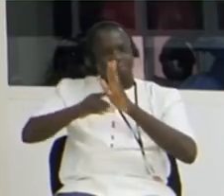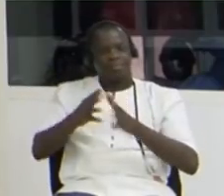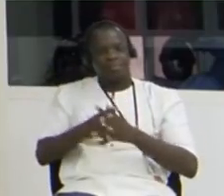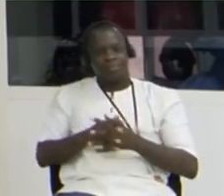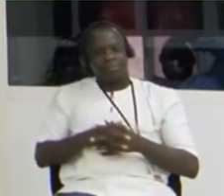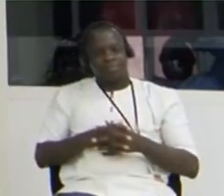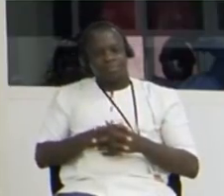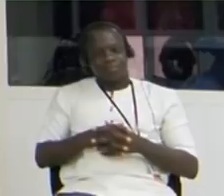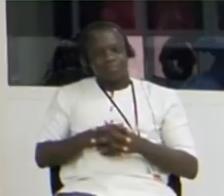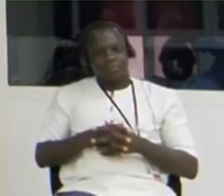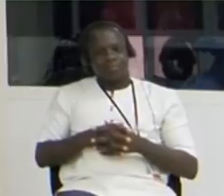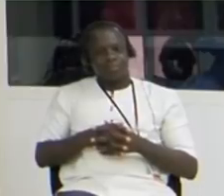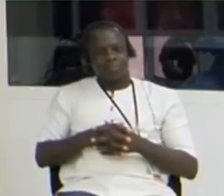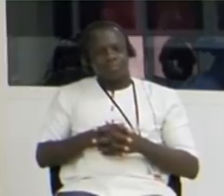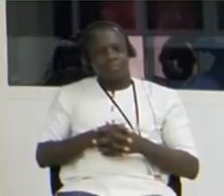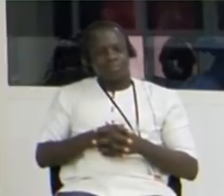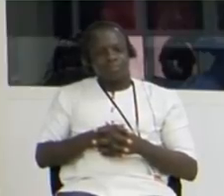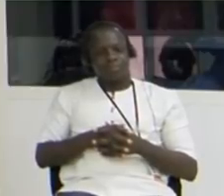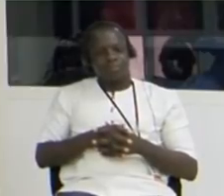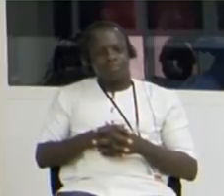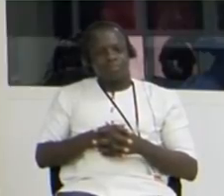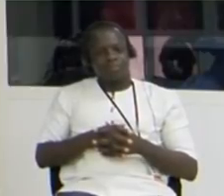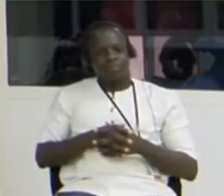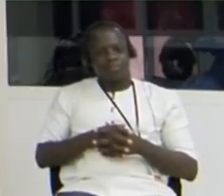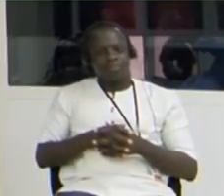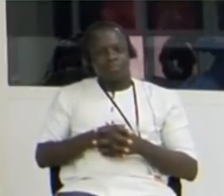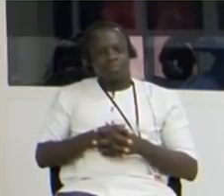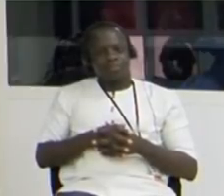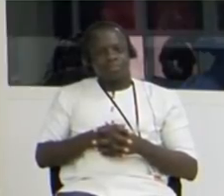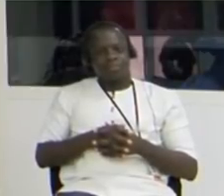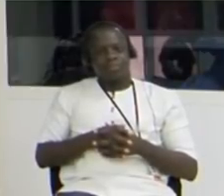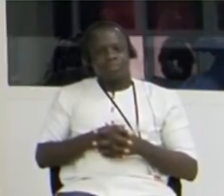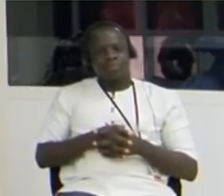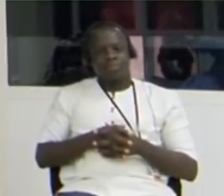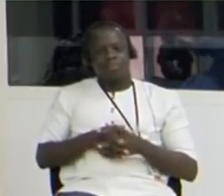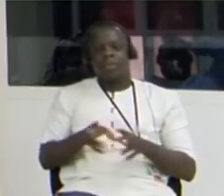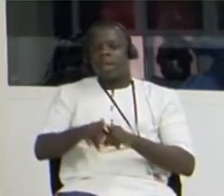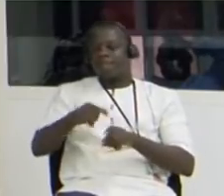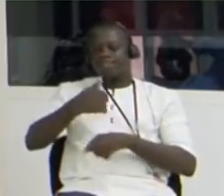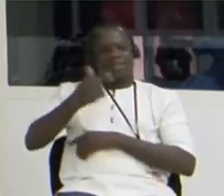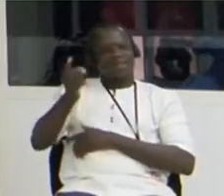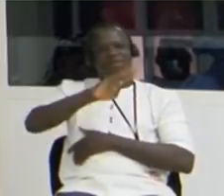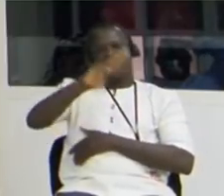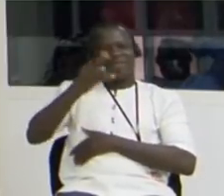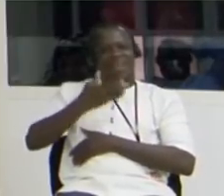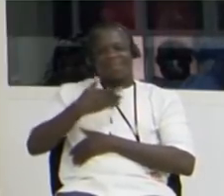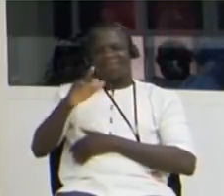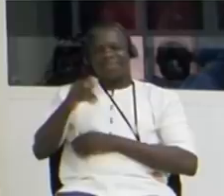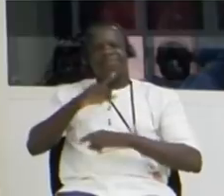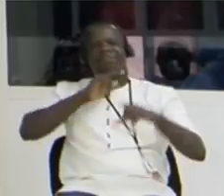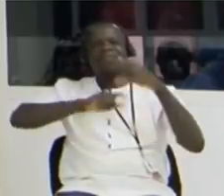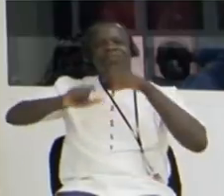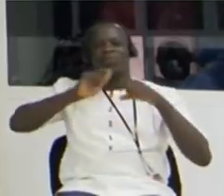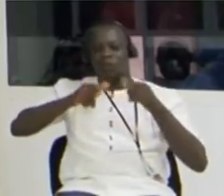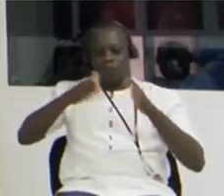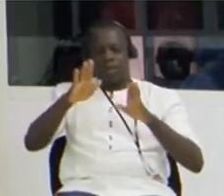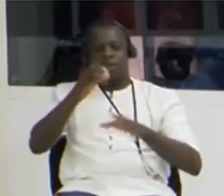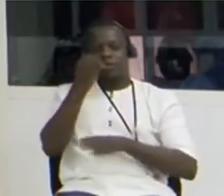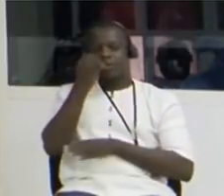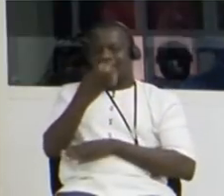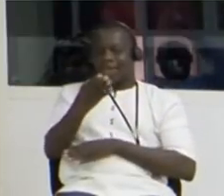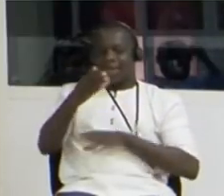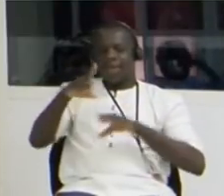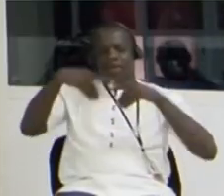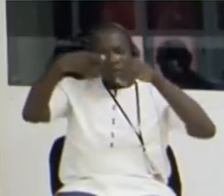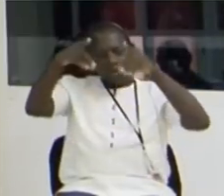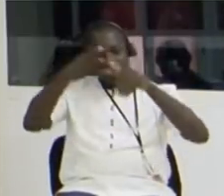Okay, anyway, because I don't have the expertise then to say it was a successful event, but on the side of